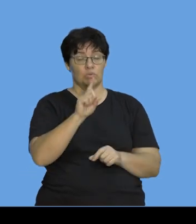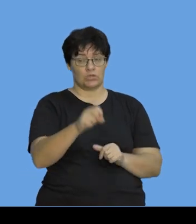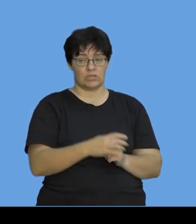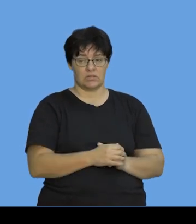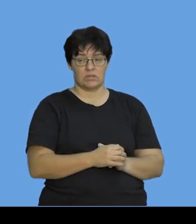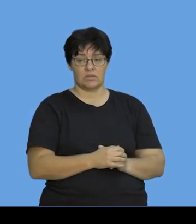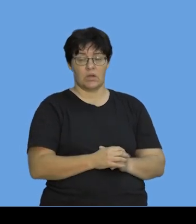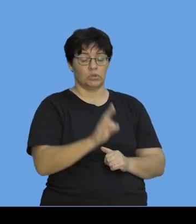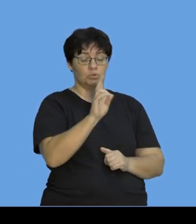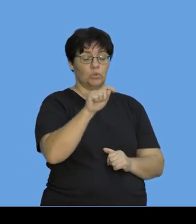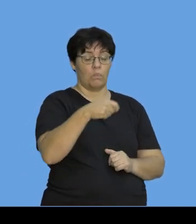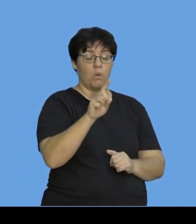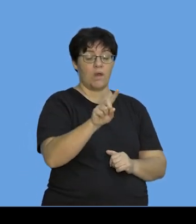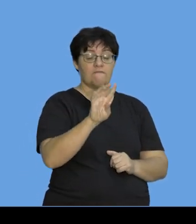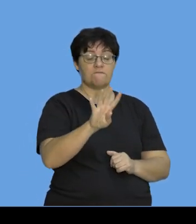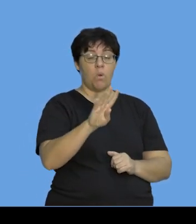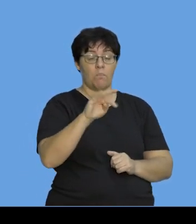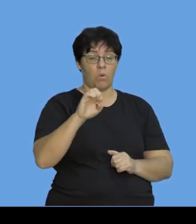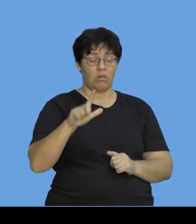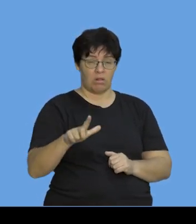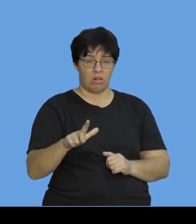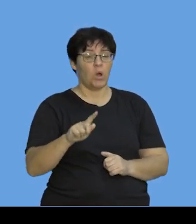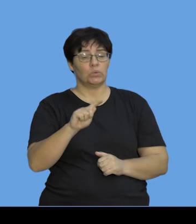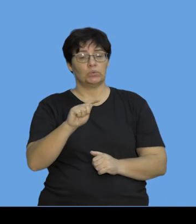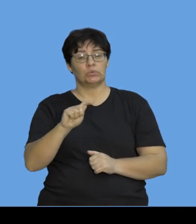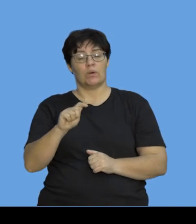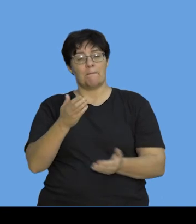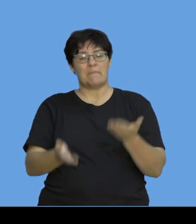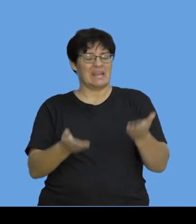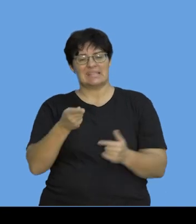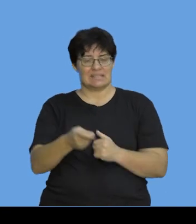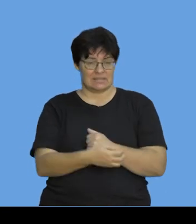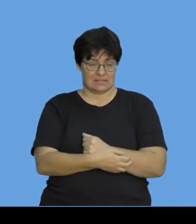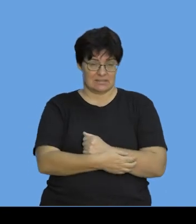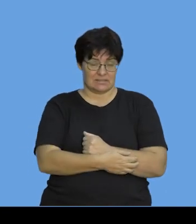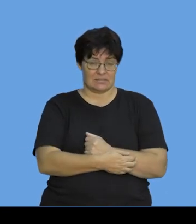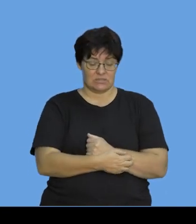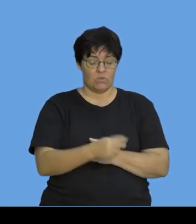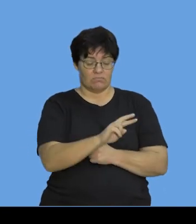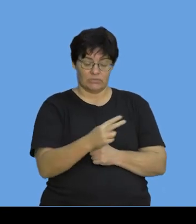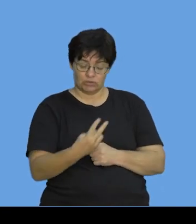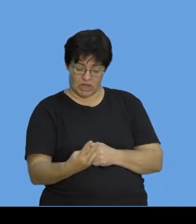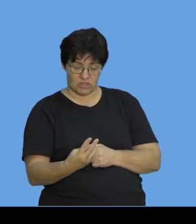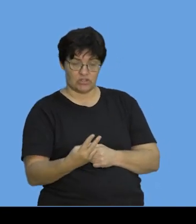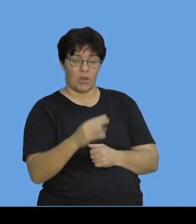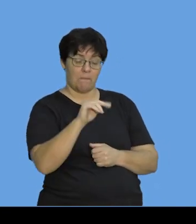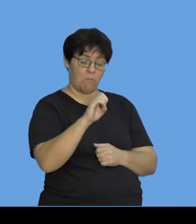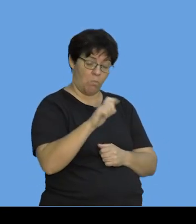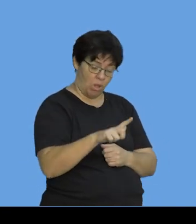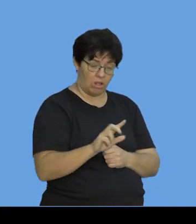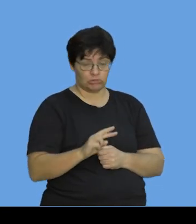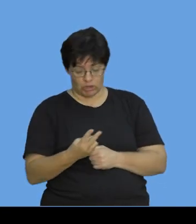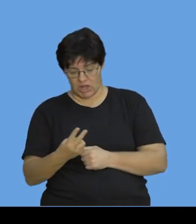2,14 moles, what's the actual mass? Let's change these moles into the mass so that we get the actual yield,